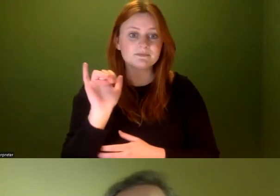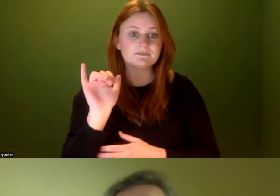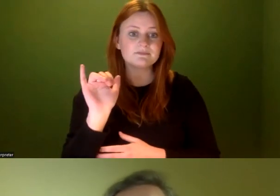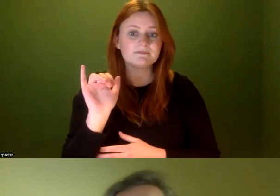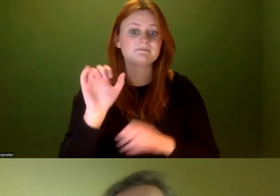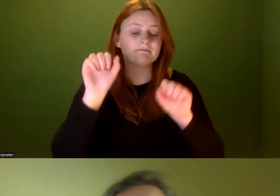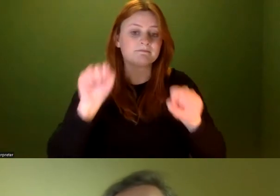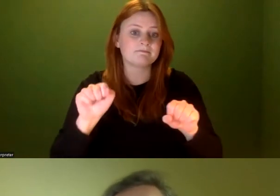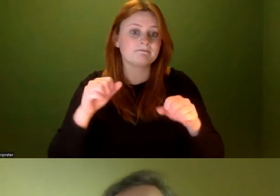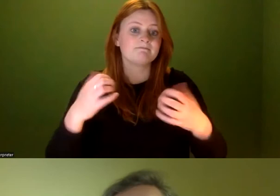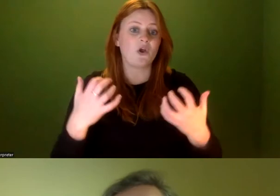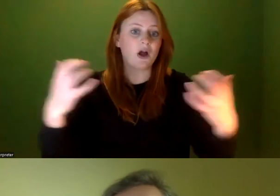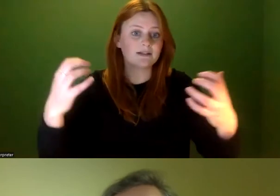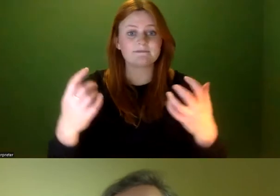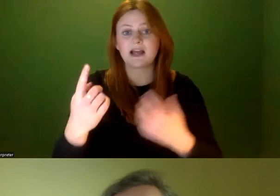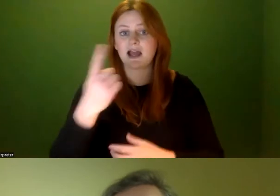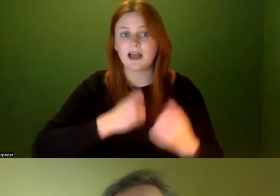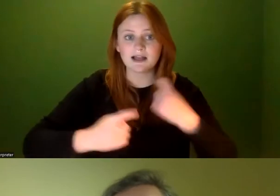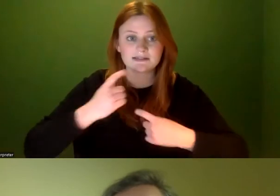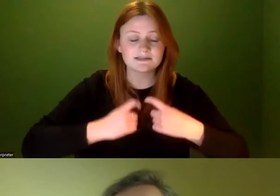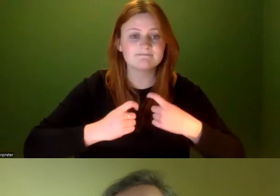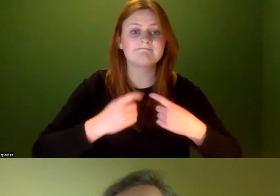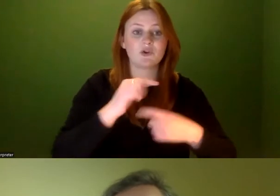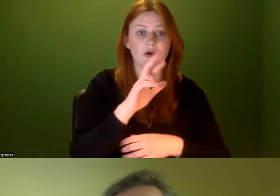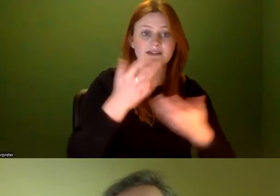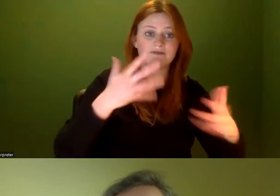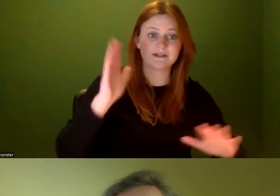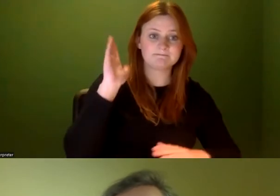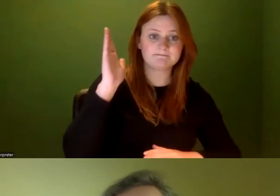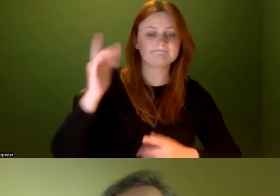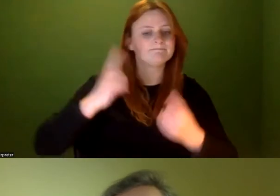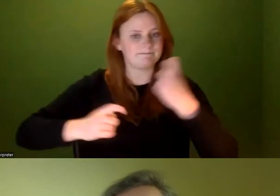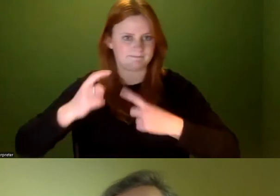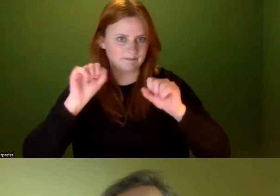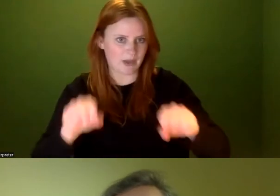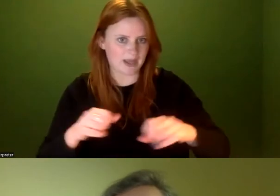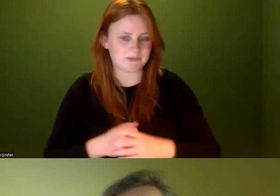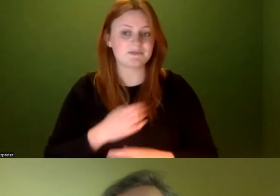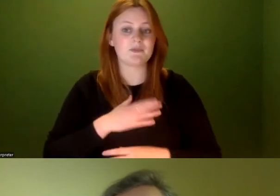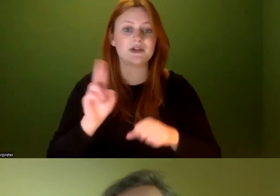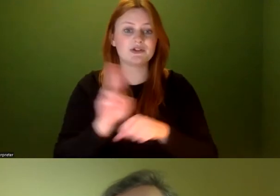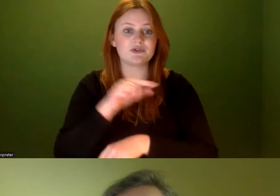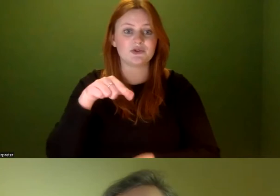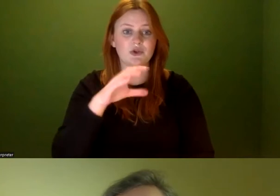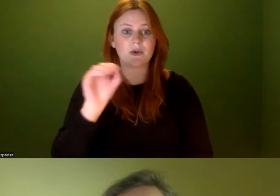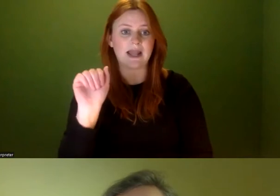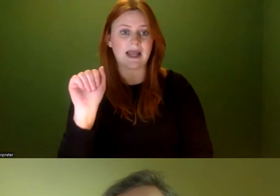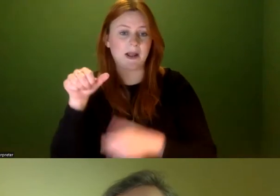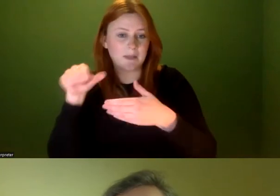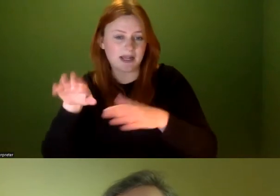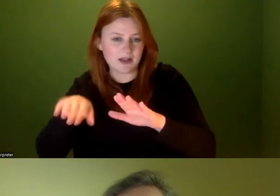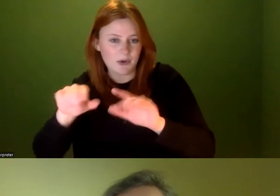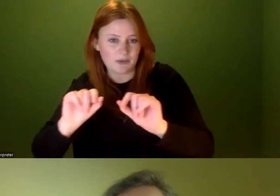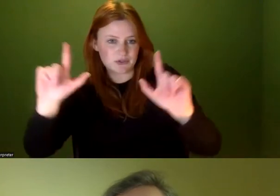the audience to submit questions to Grace following her talk. And so for that purpose, I ask that you use the Q&A button at the bottom of your screen to do